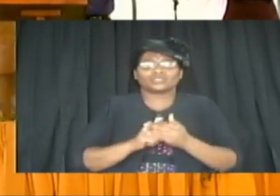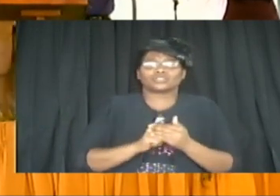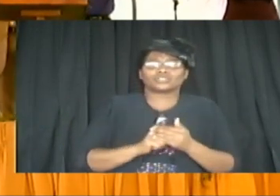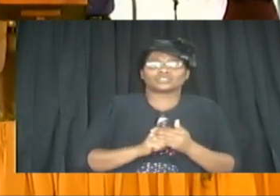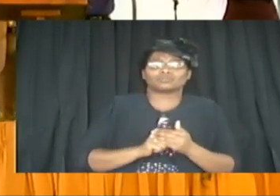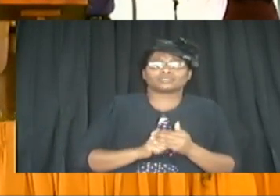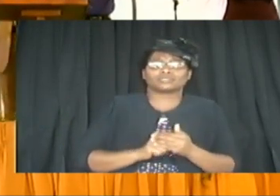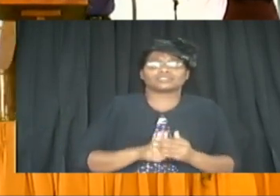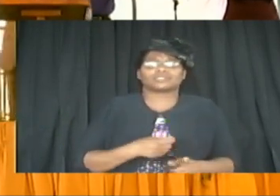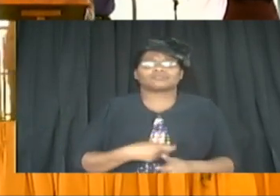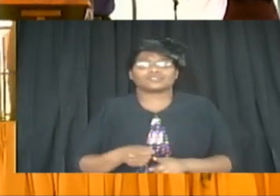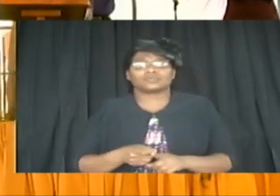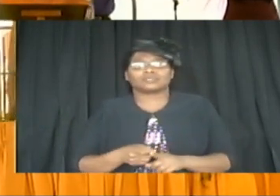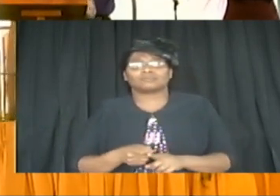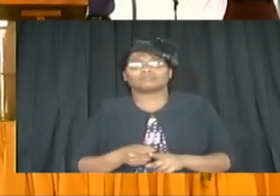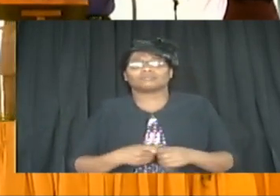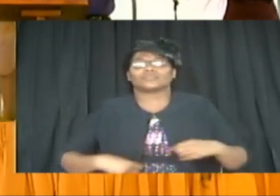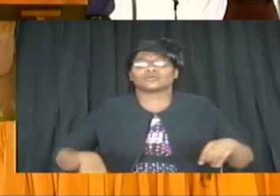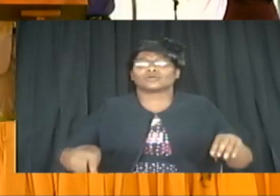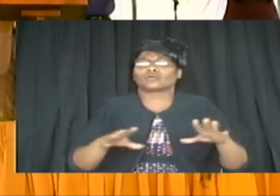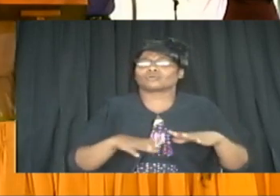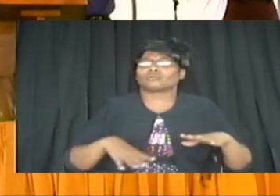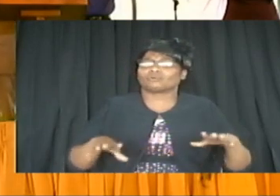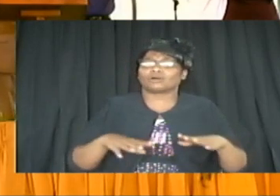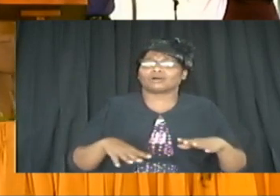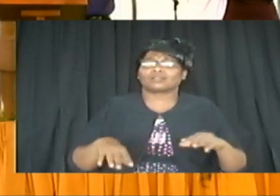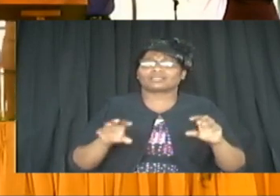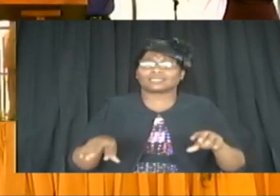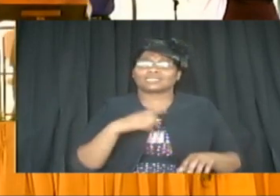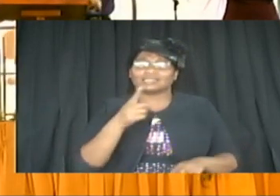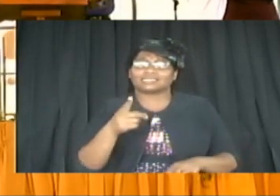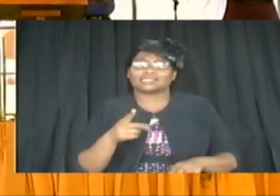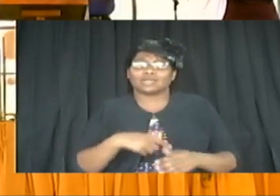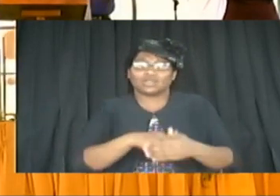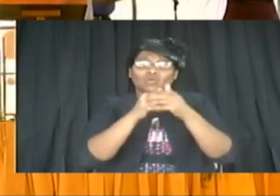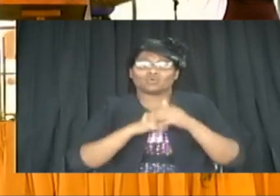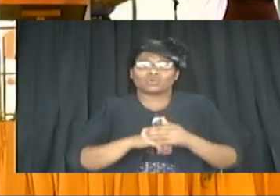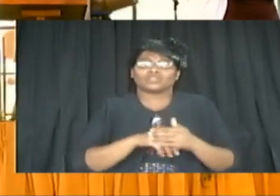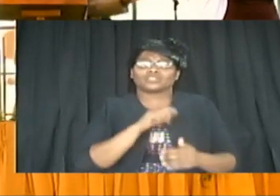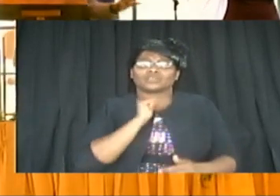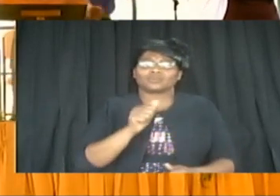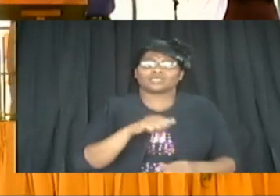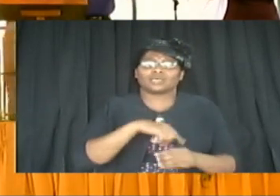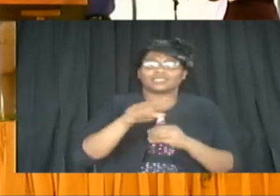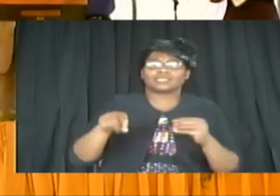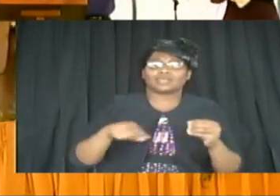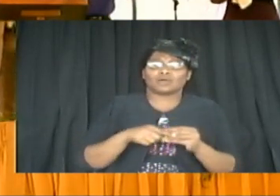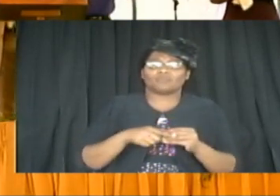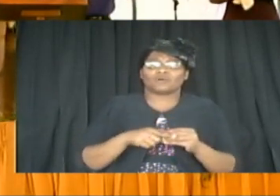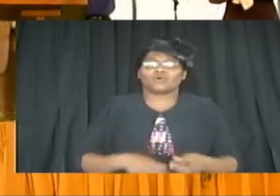crowd? Hallelujah. Can I tell you that worship is not just about attending church?